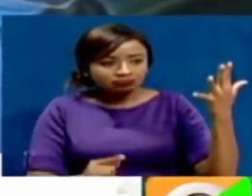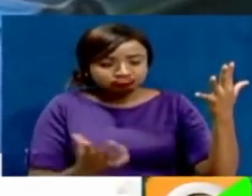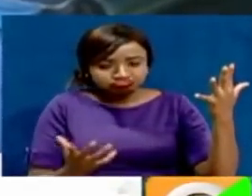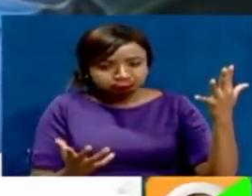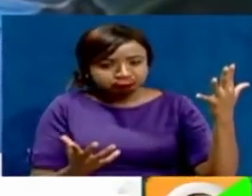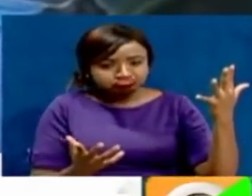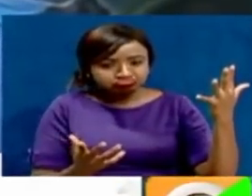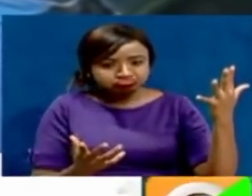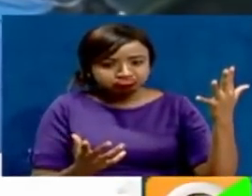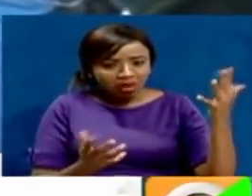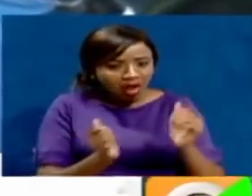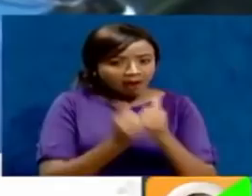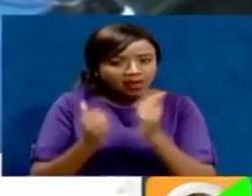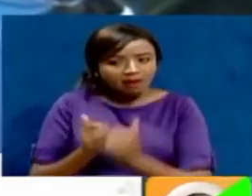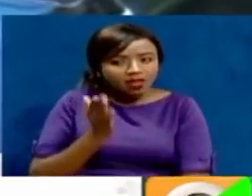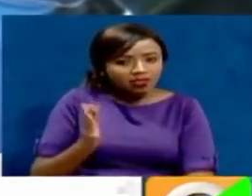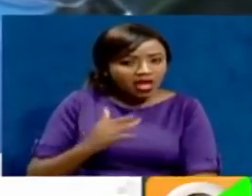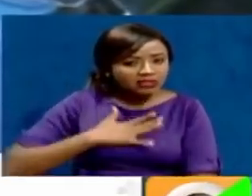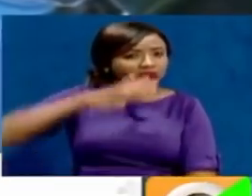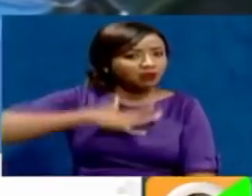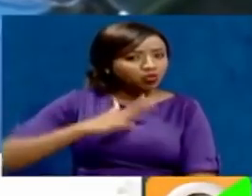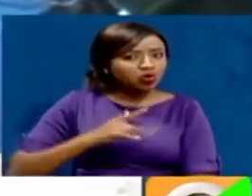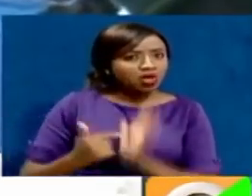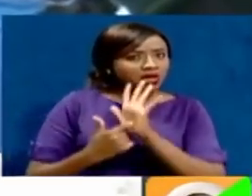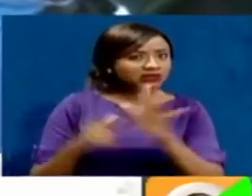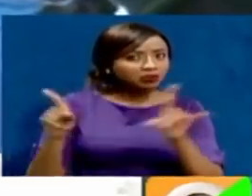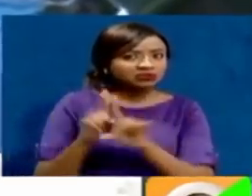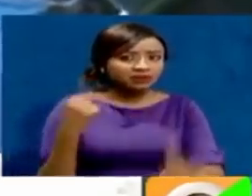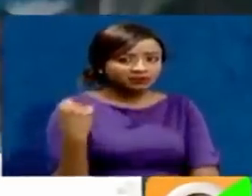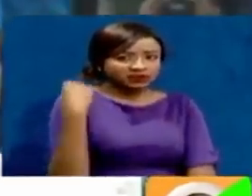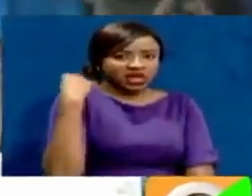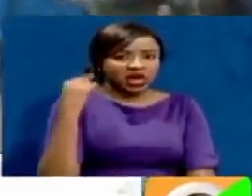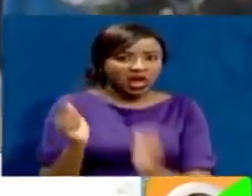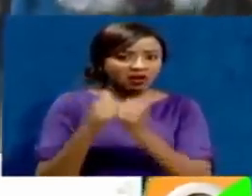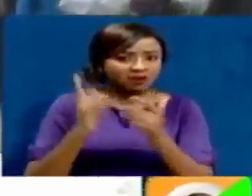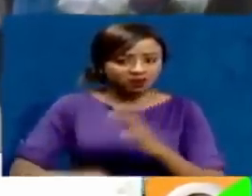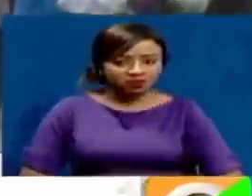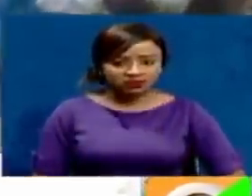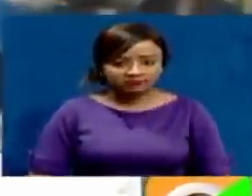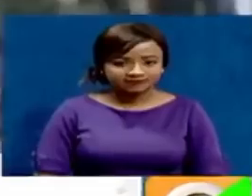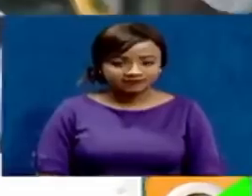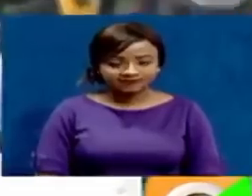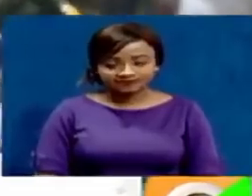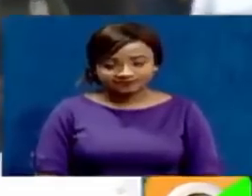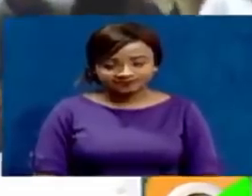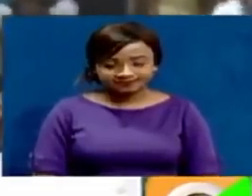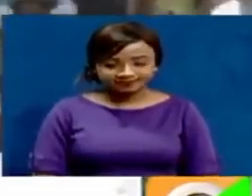have happened in Samburu, including the incident that happened yesterday.